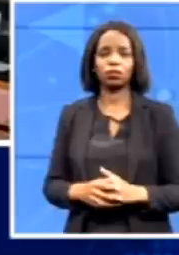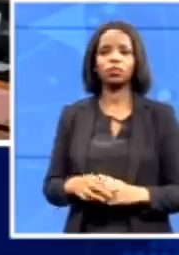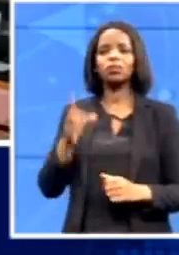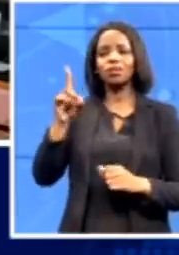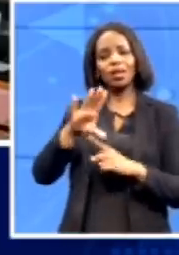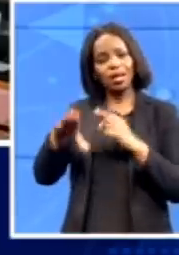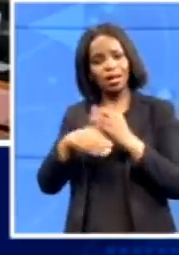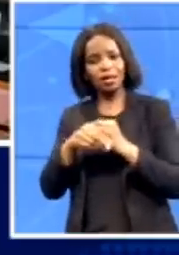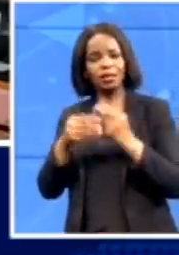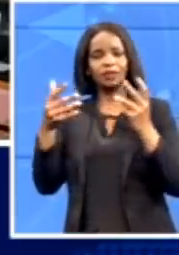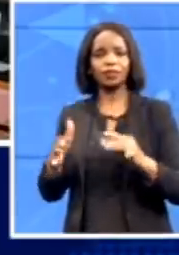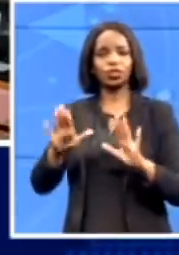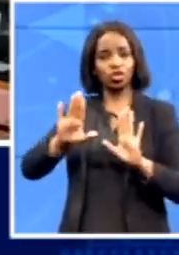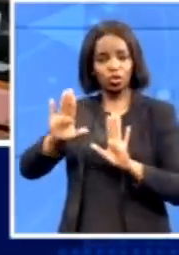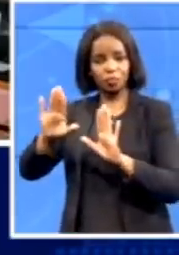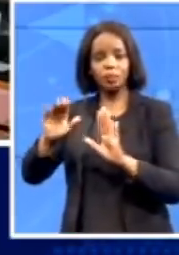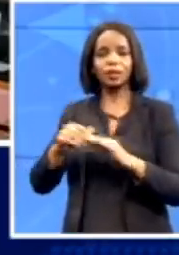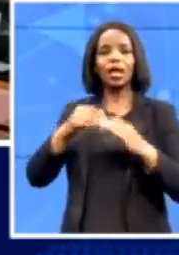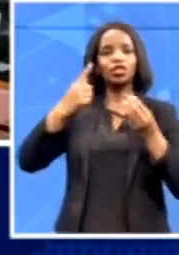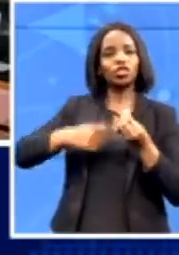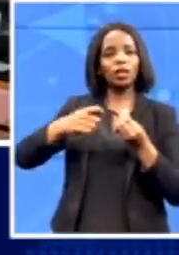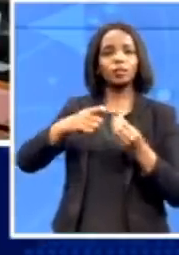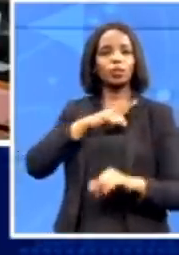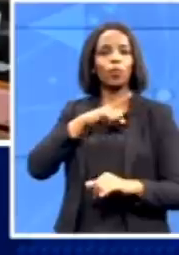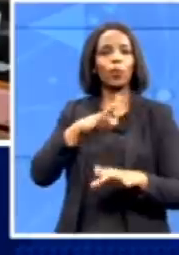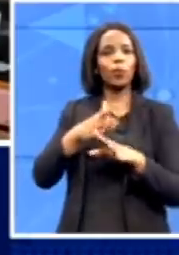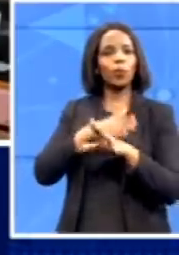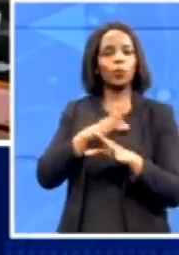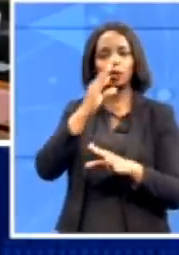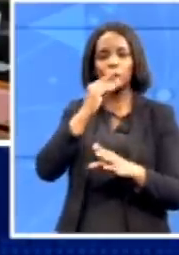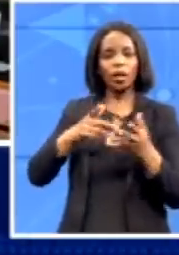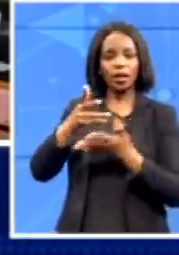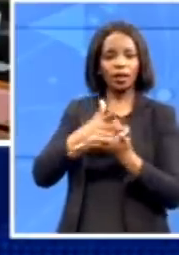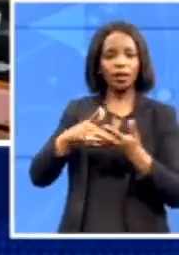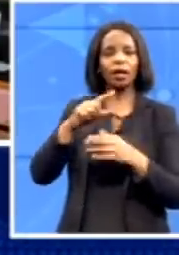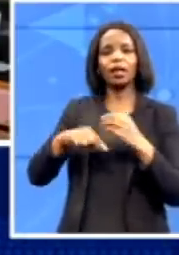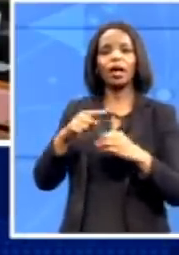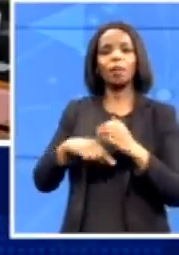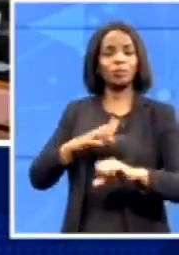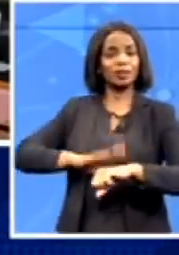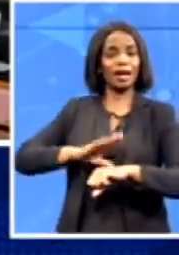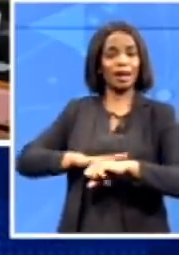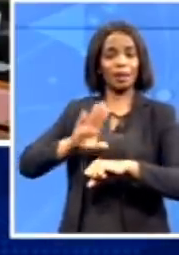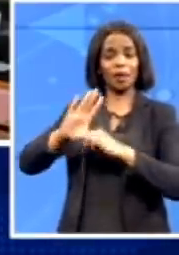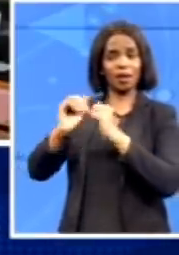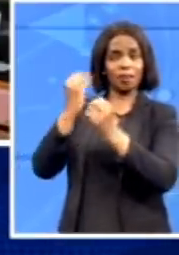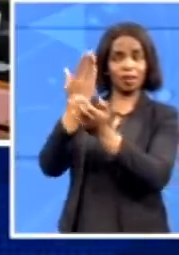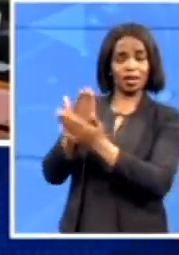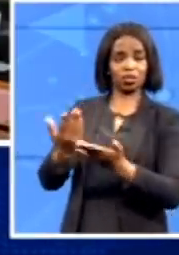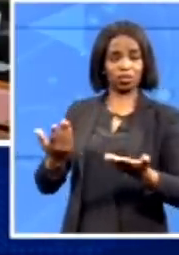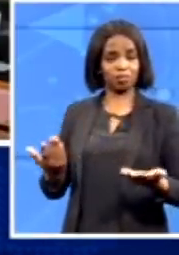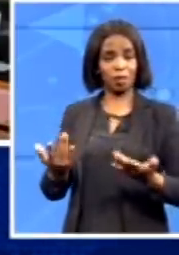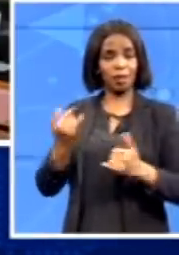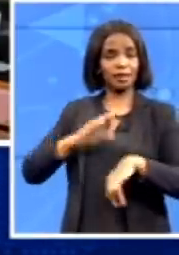on, speaking about the timing of this application. The state had said it was brought at the wrong time, it was premature.